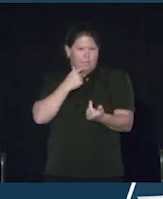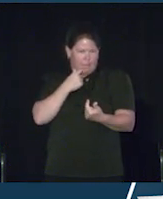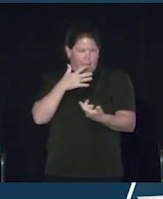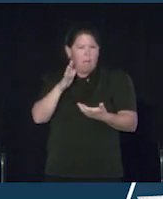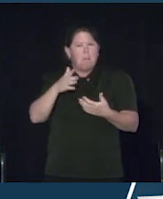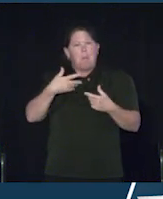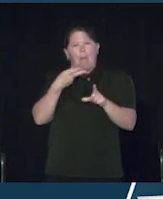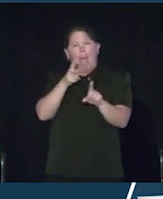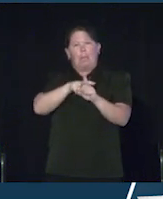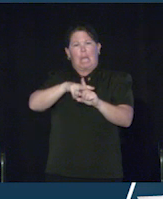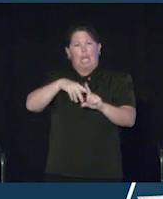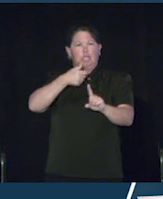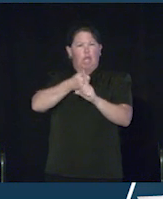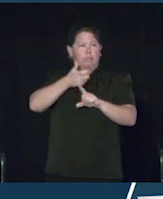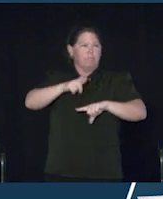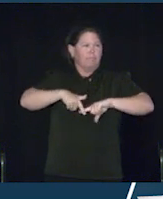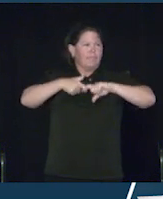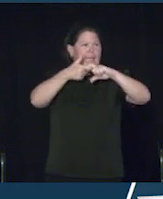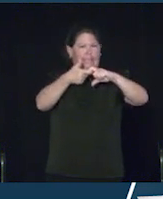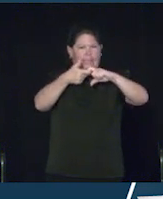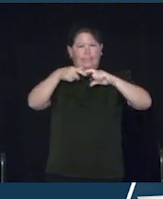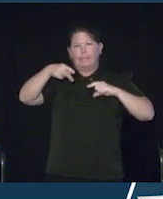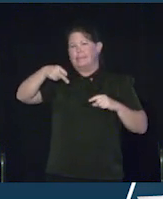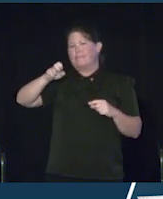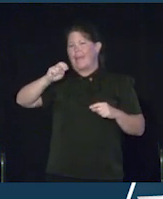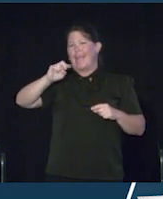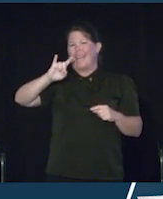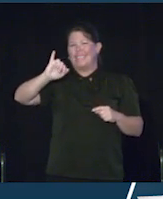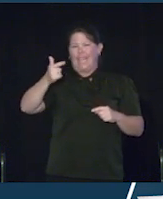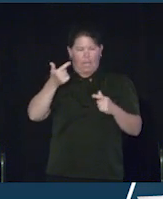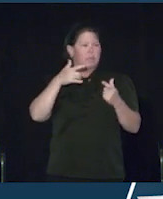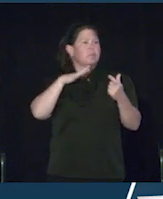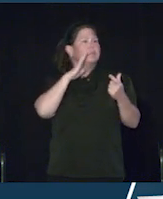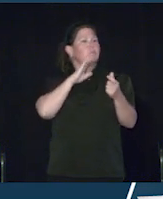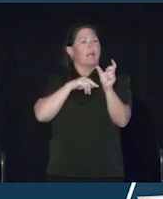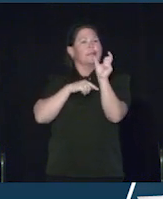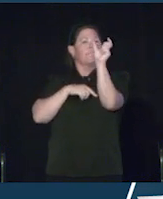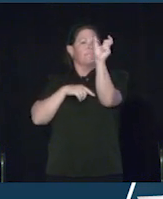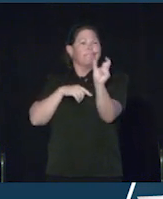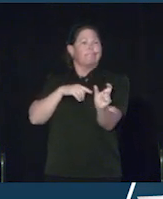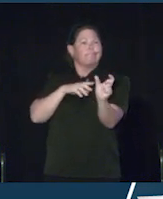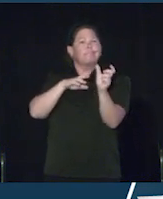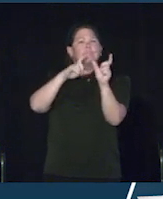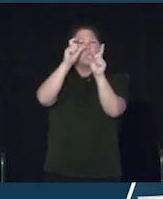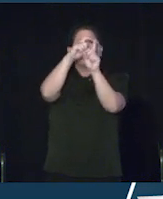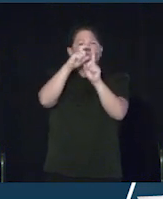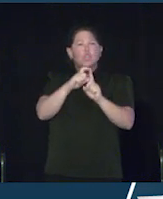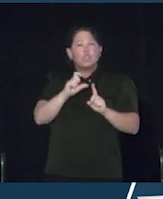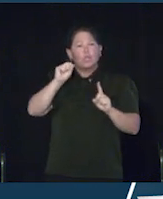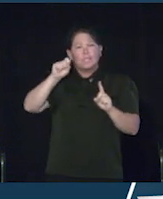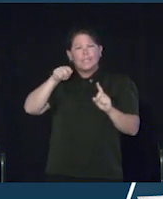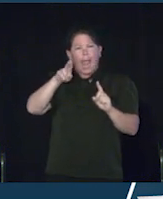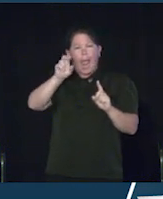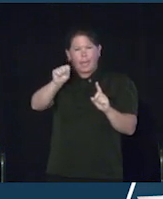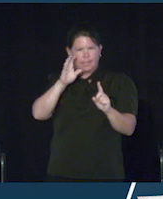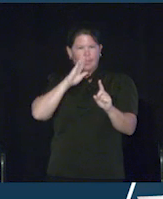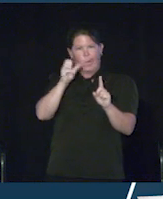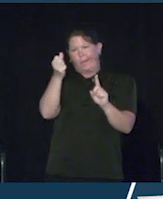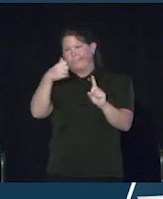So there's a definition for each of those statuses on the main page of the online application